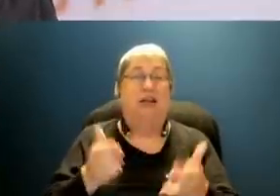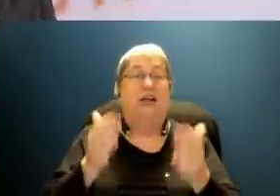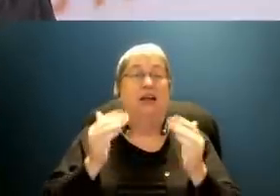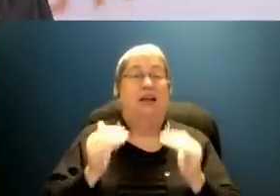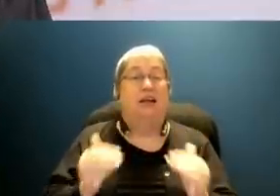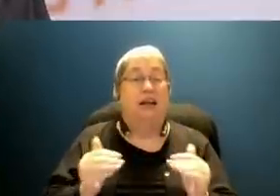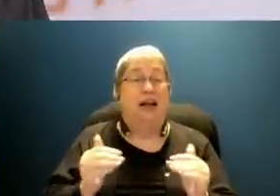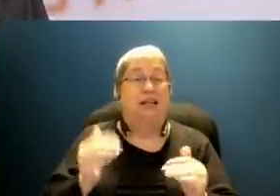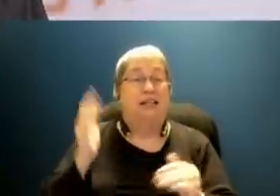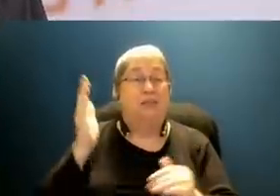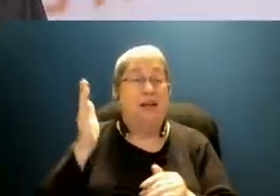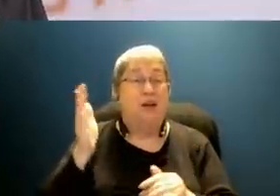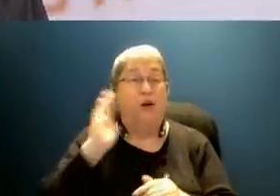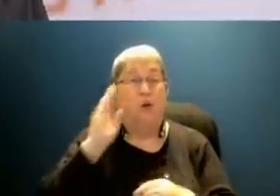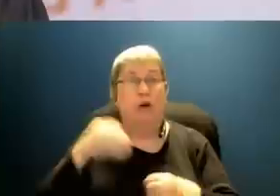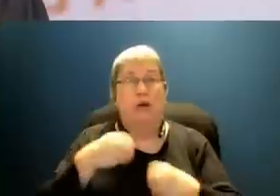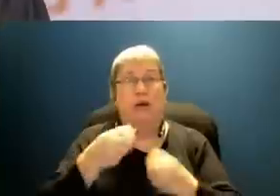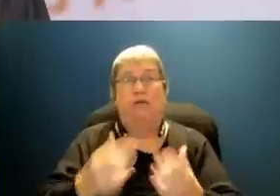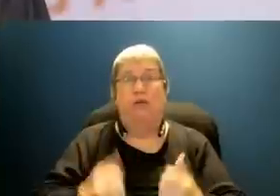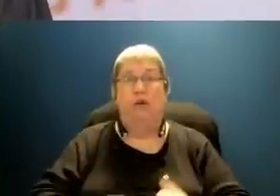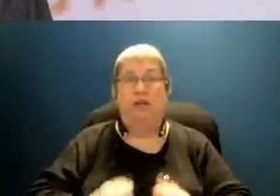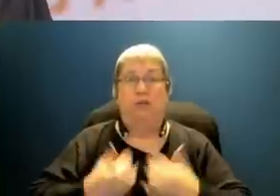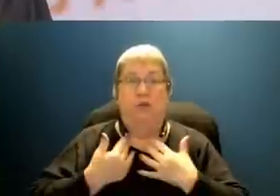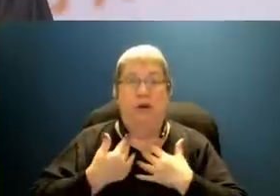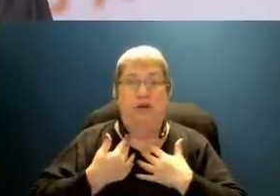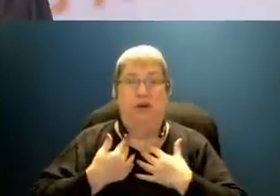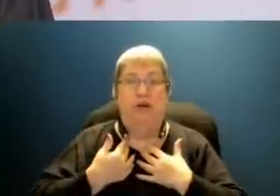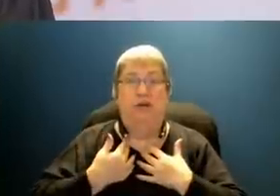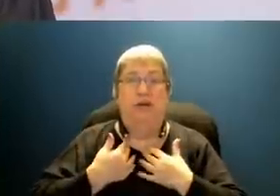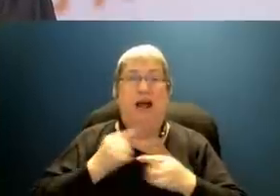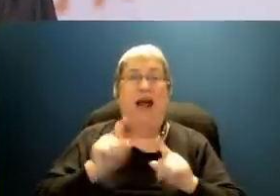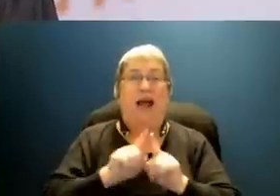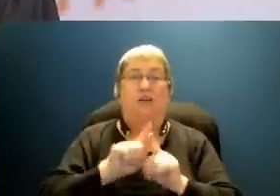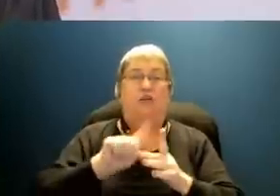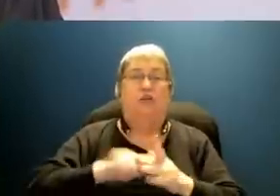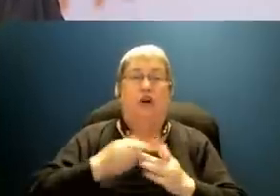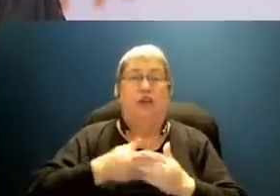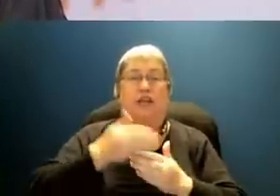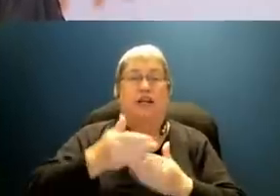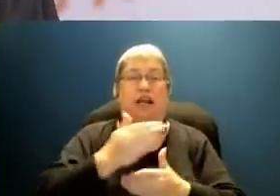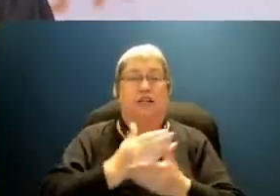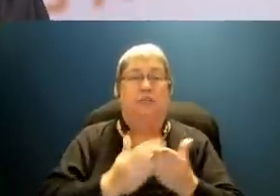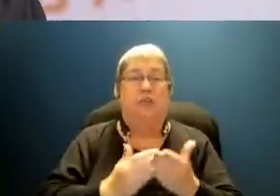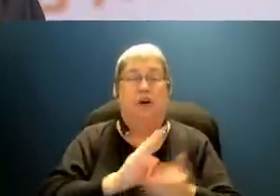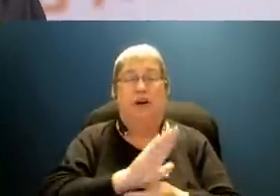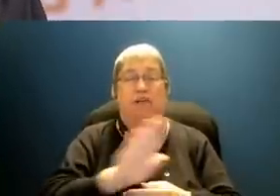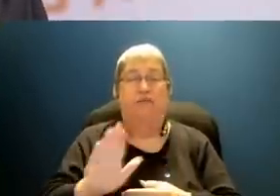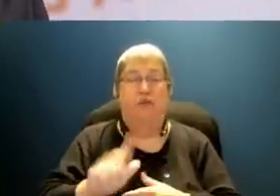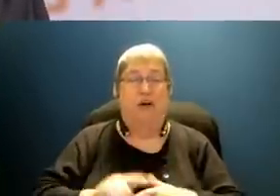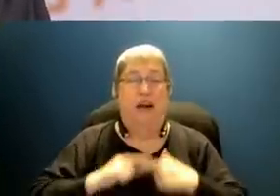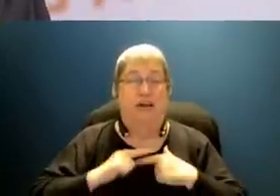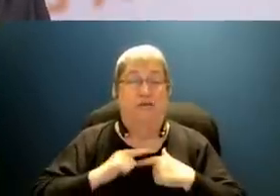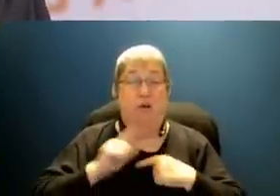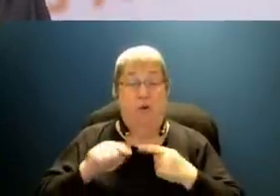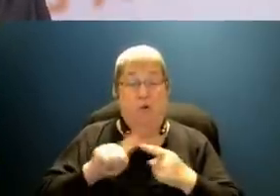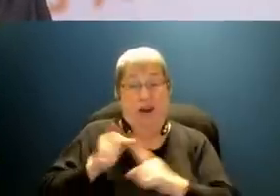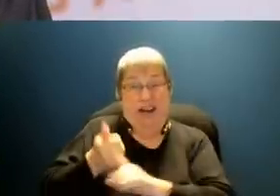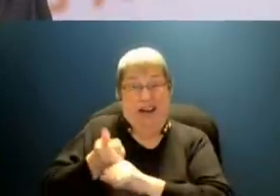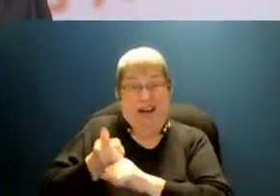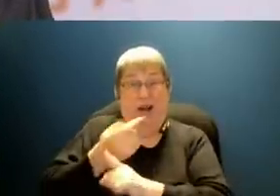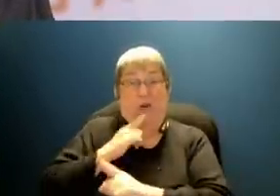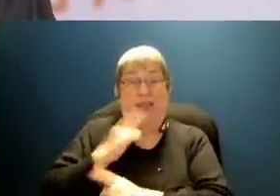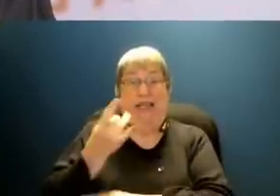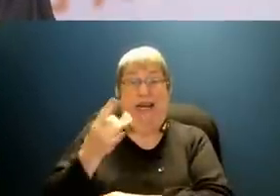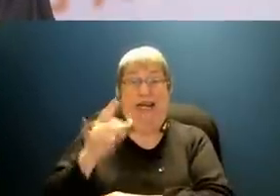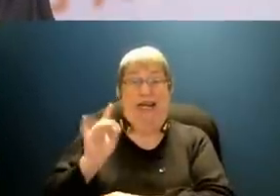to give you a little inspiration as you step into the next phase of your life. At 18 years old, he joined the U.S. Marines